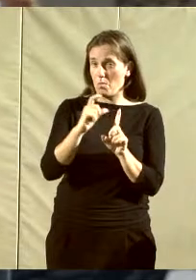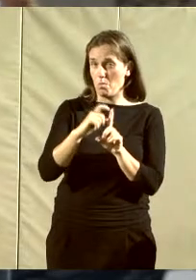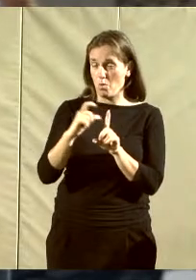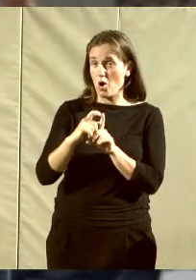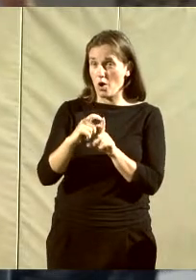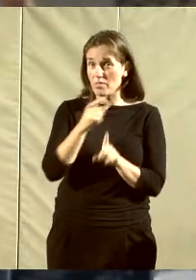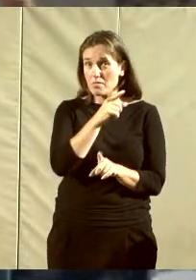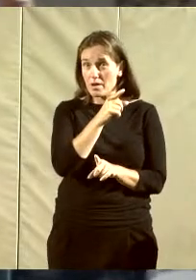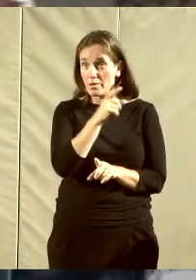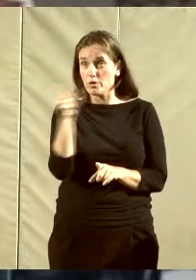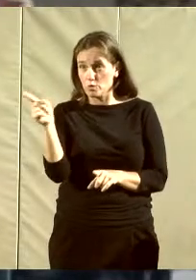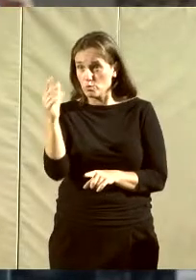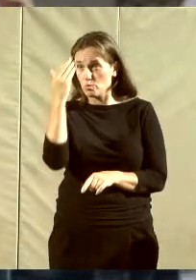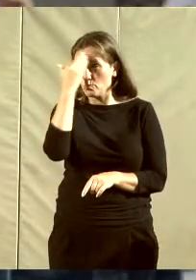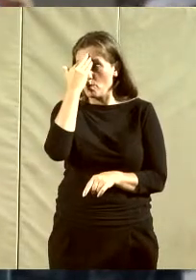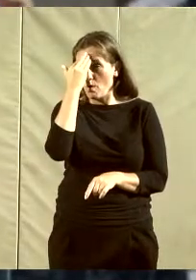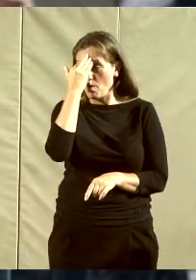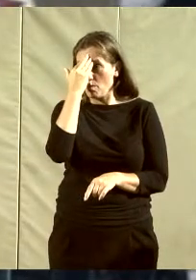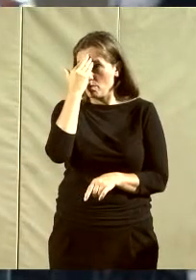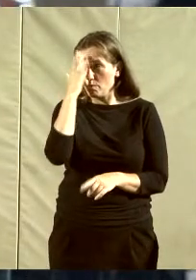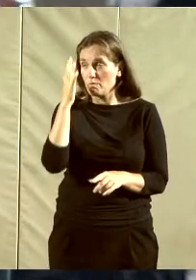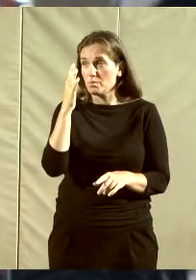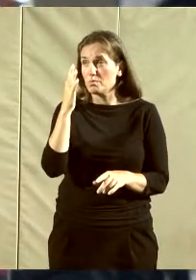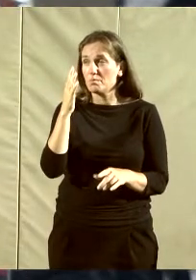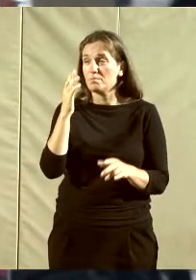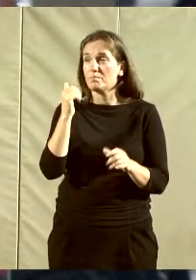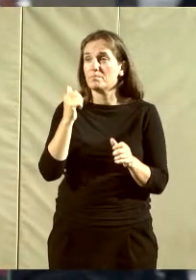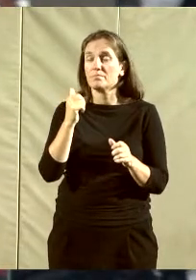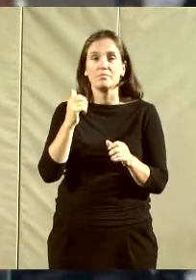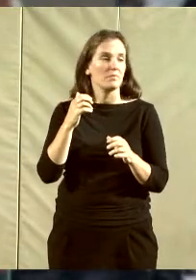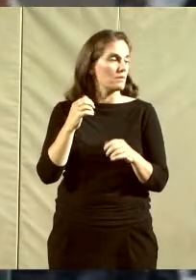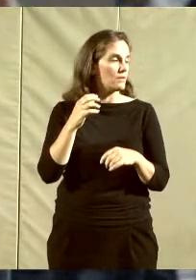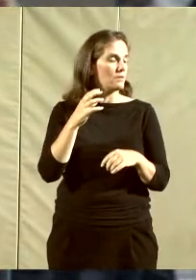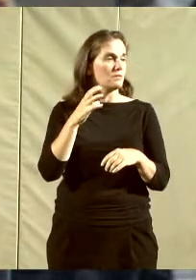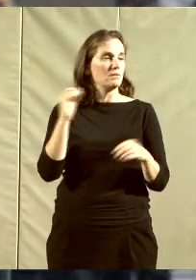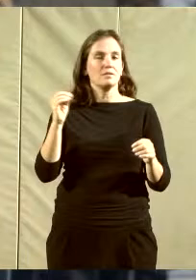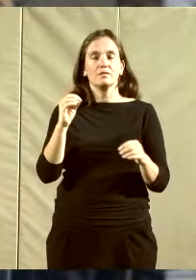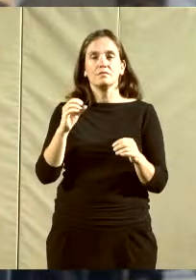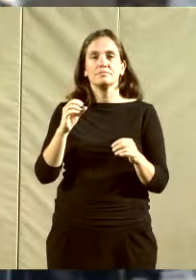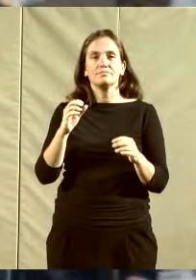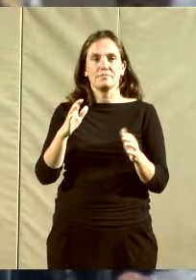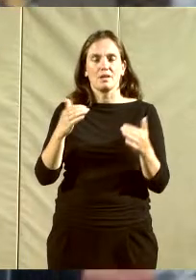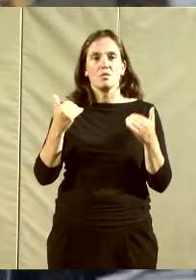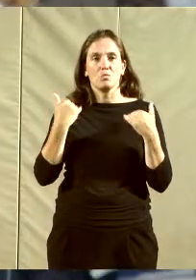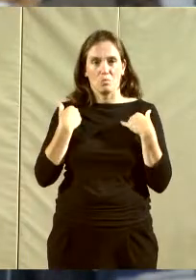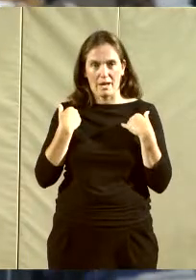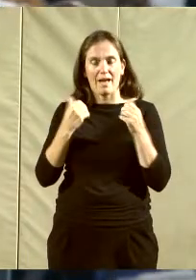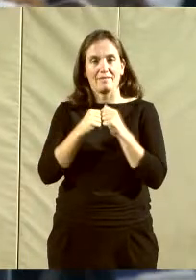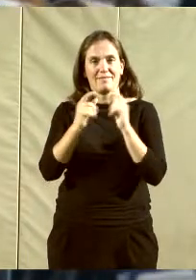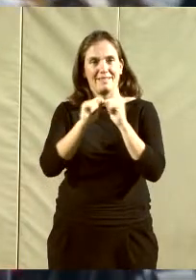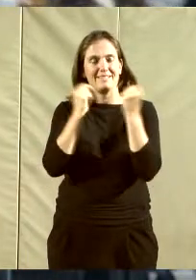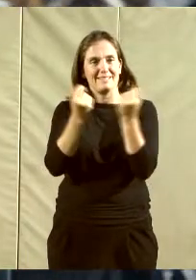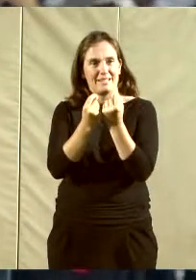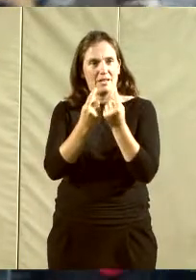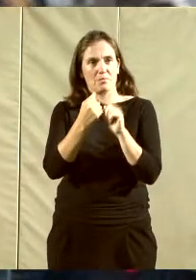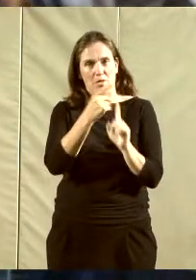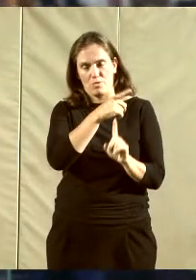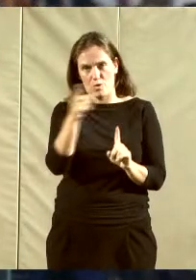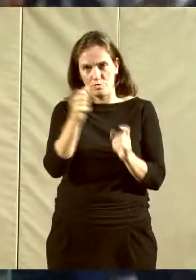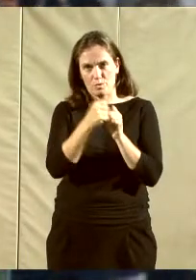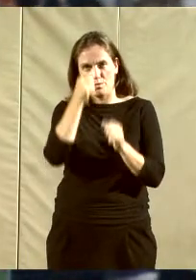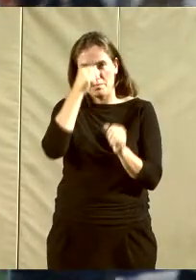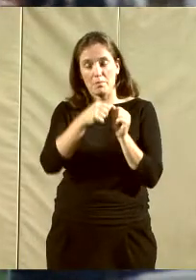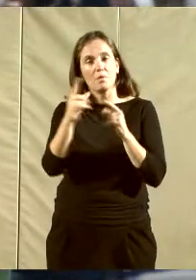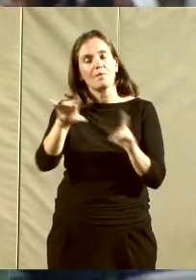you guys will know is you keep it spicy, right? And we had some spicy moments and some moments to remember, but I'm